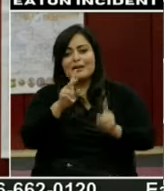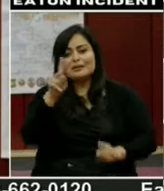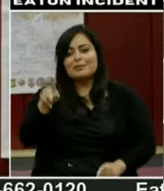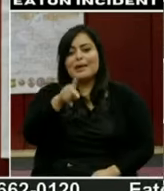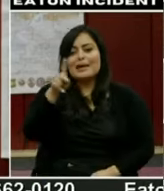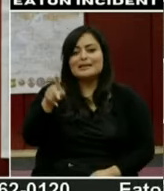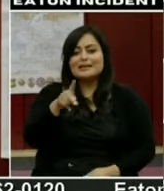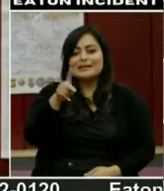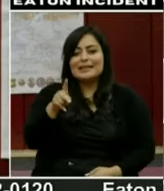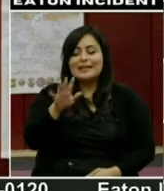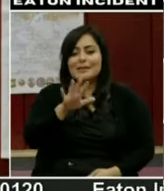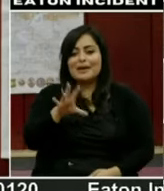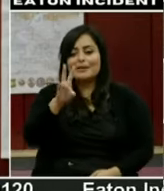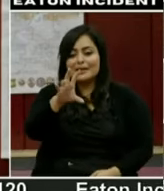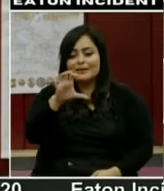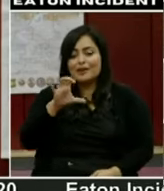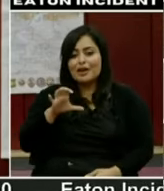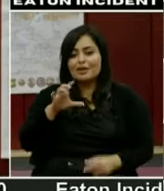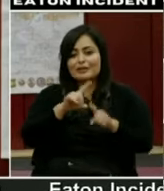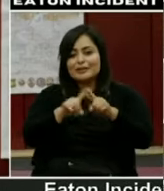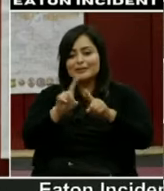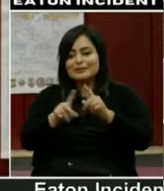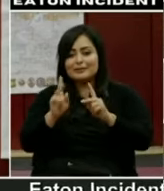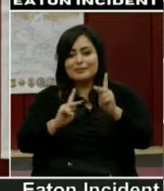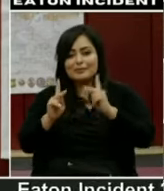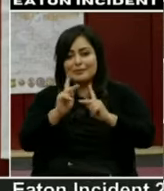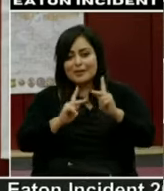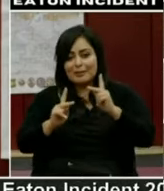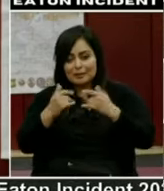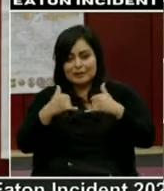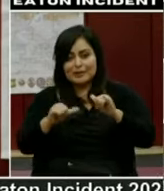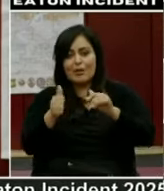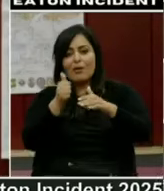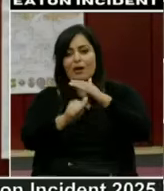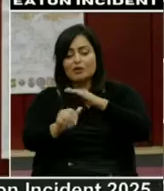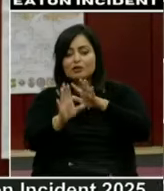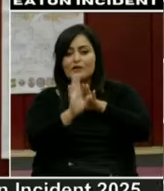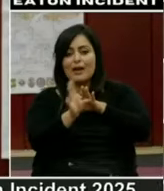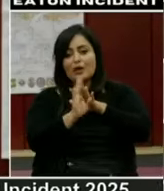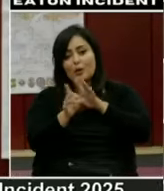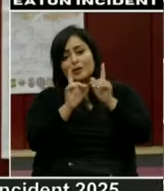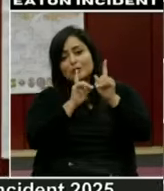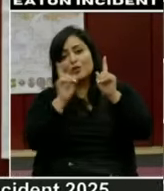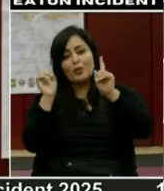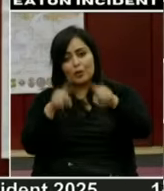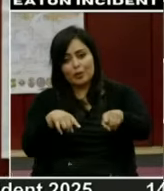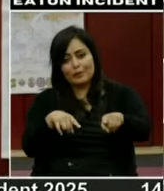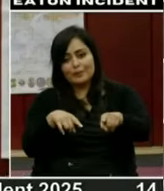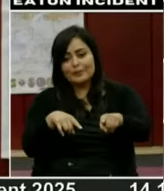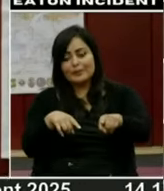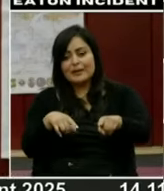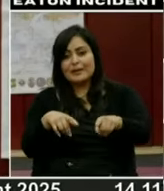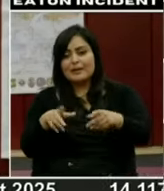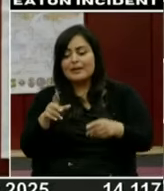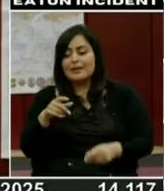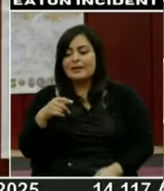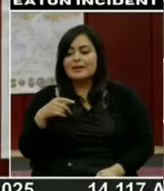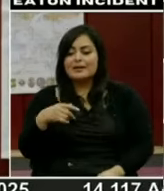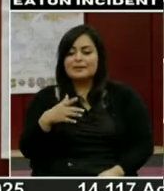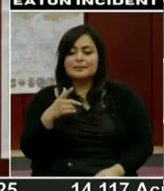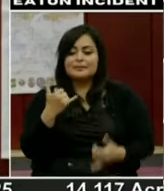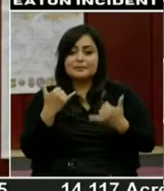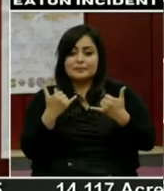around 700 residents that are still under evacuation orders. Next, I would like to speak on behalf